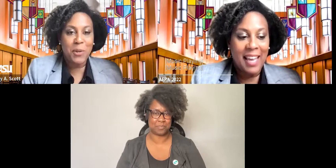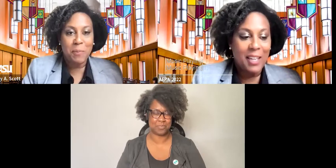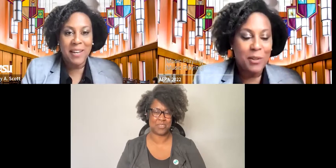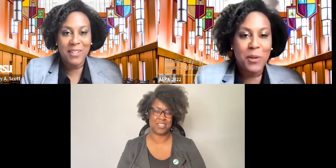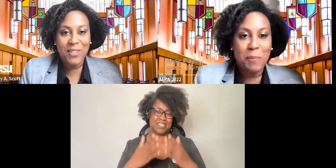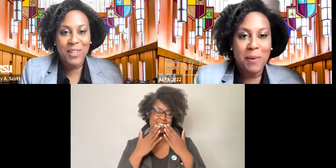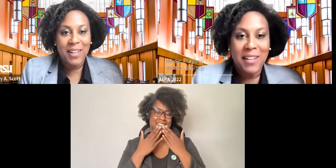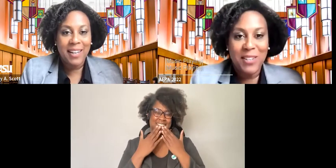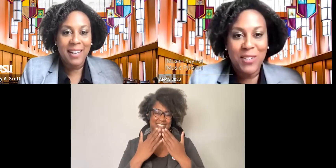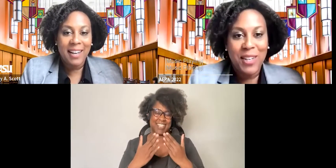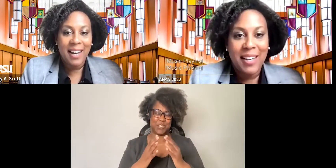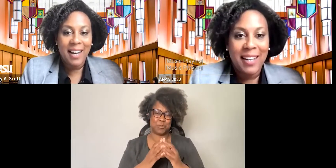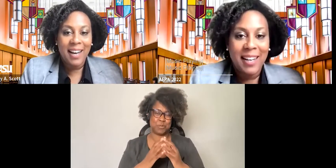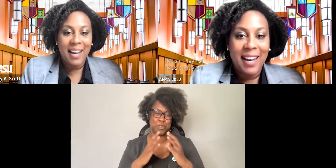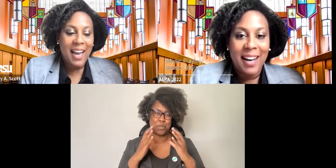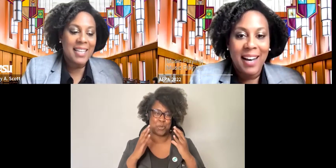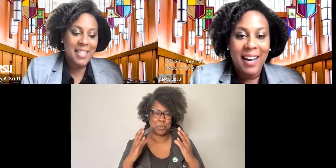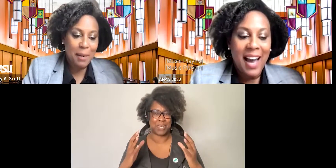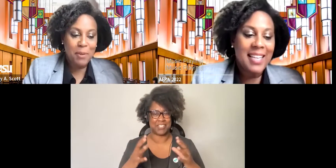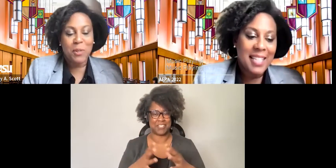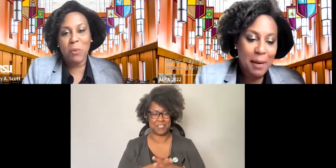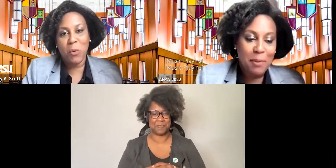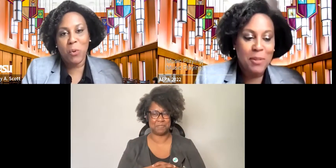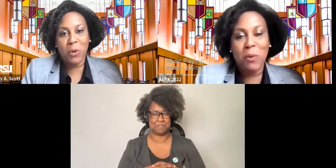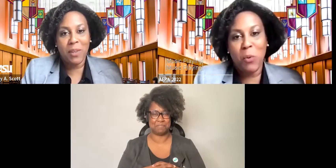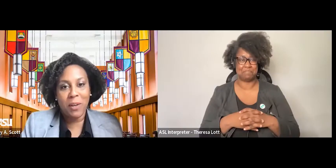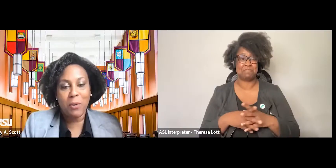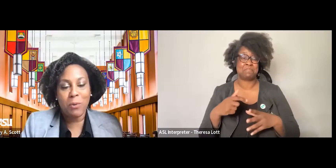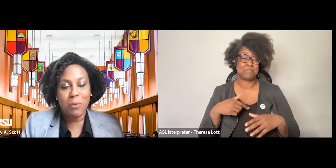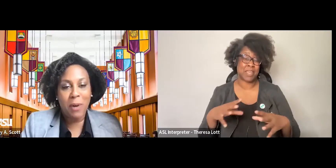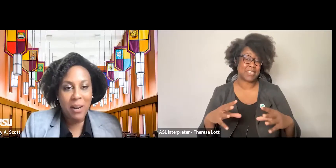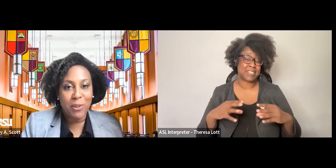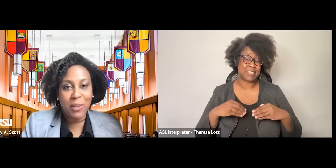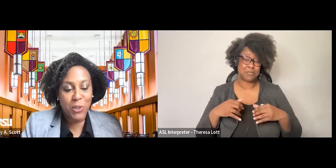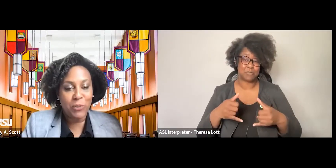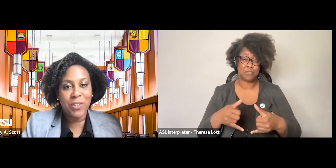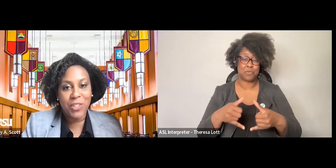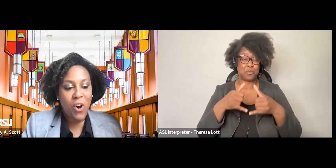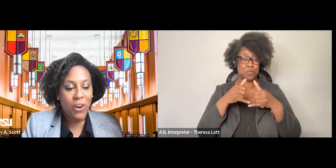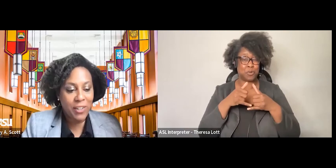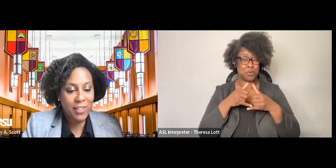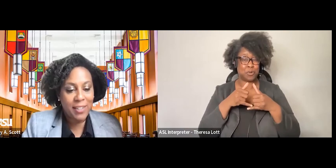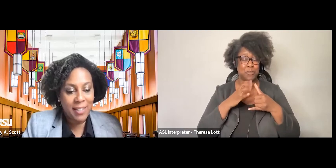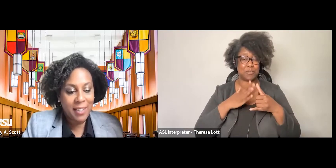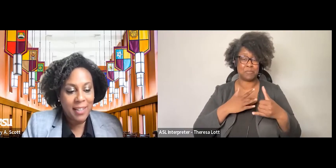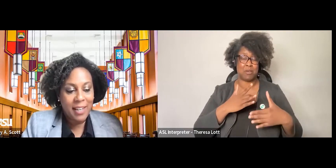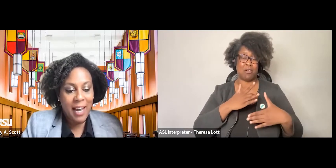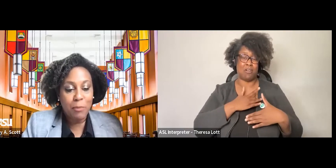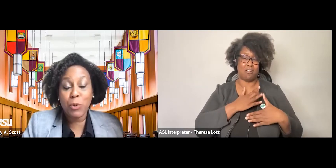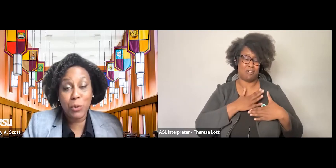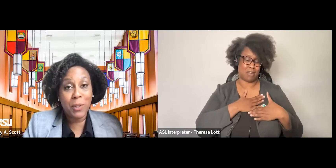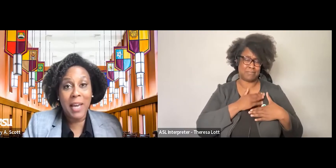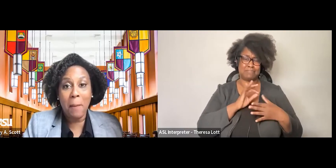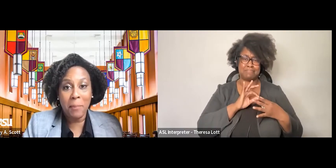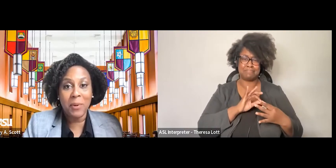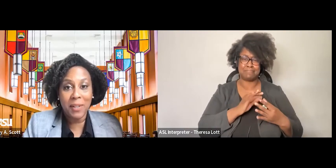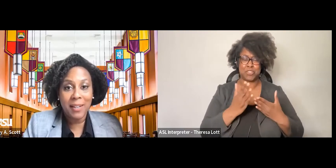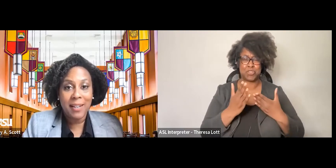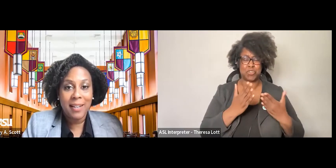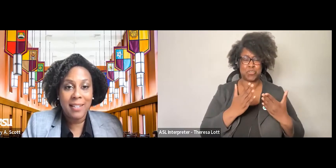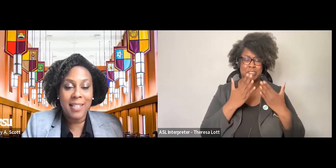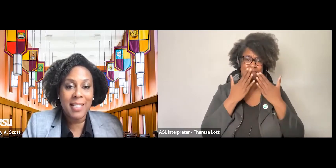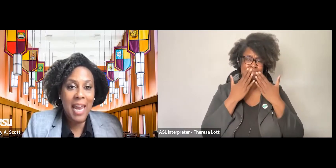Thank you so much. I accept this award with a grateful servant's heart. I am truly